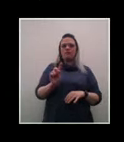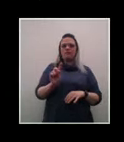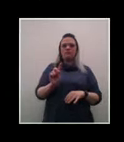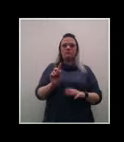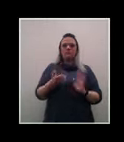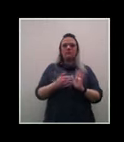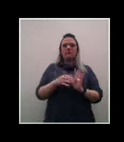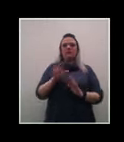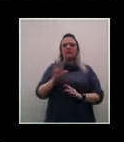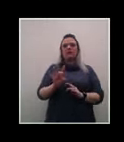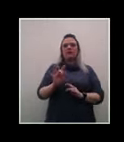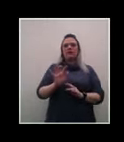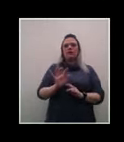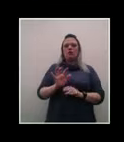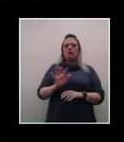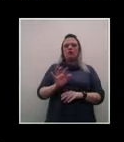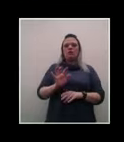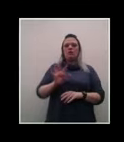800-484-3731. Again, it's